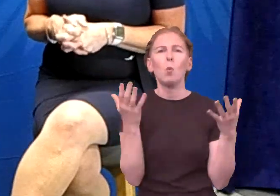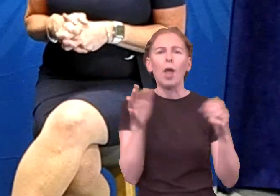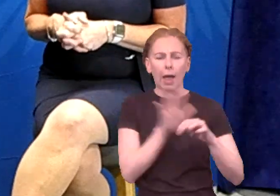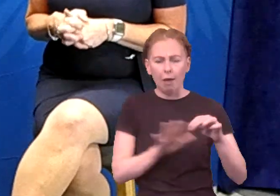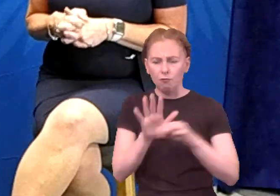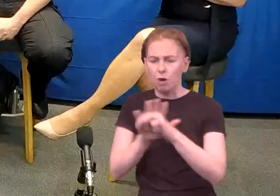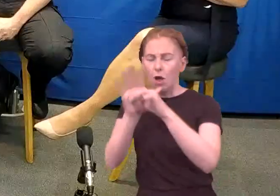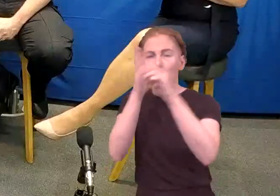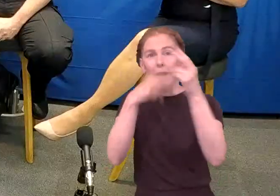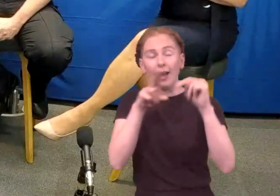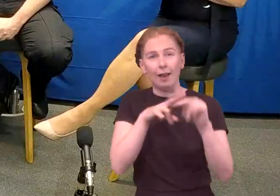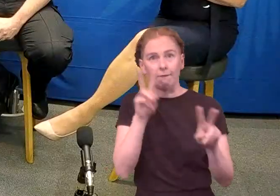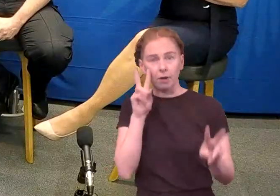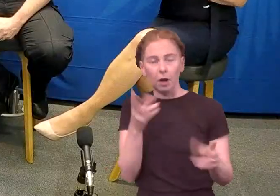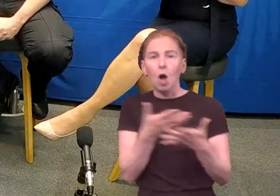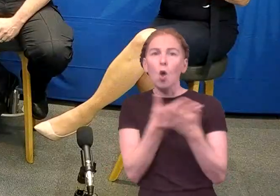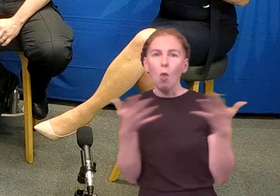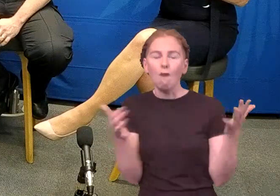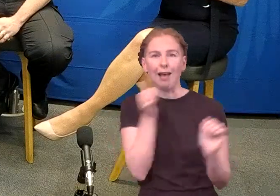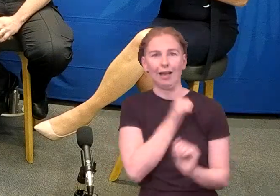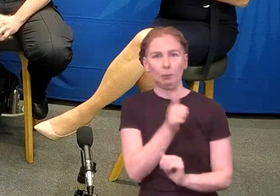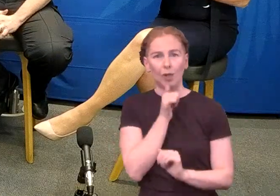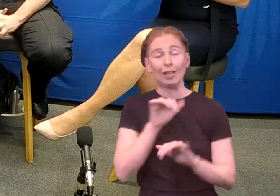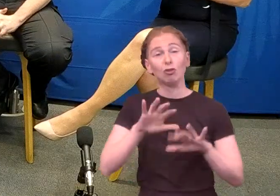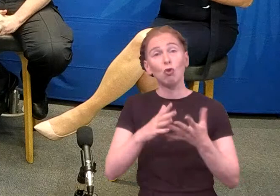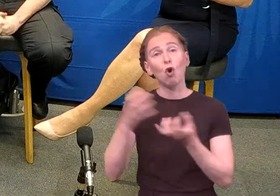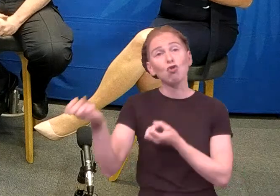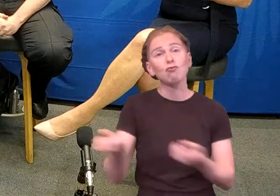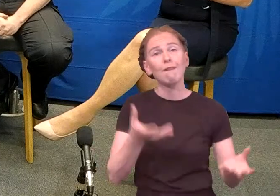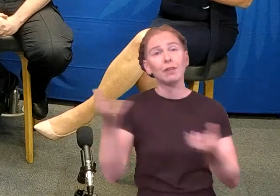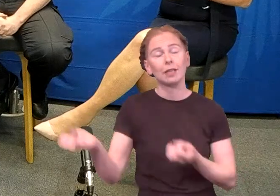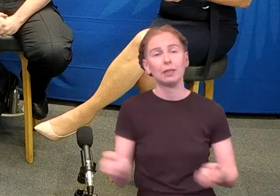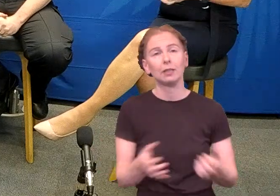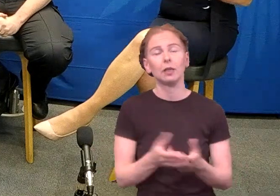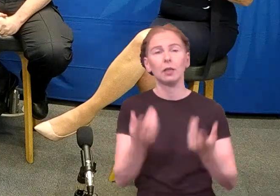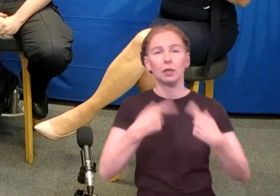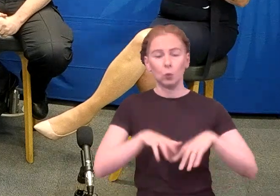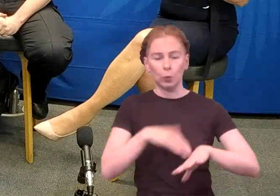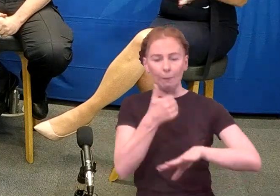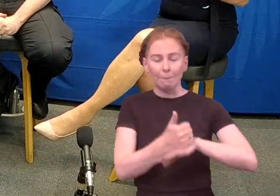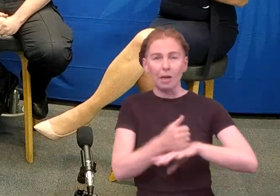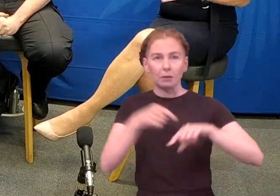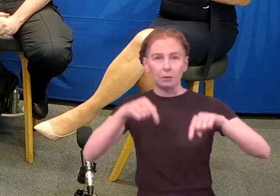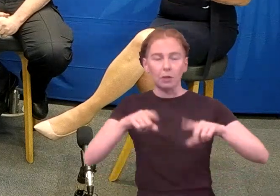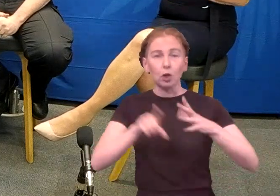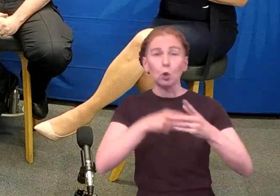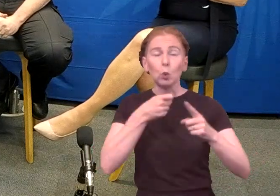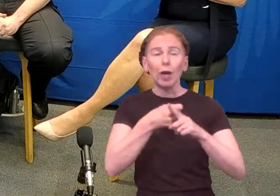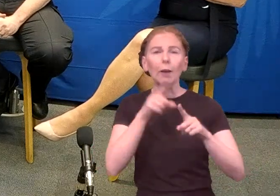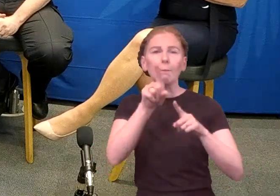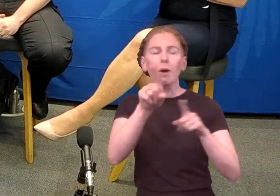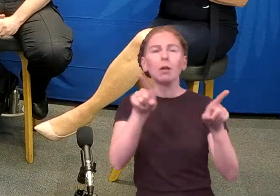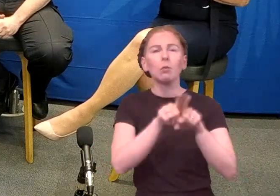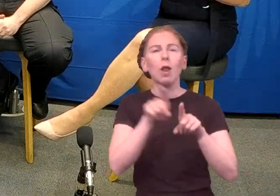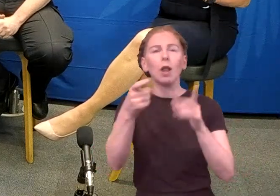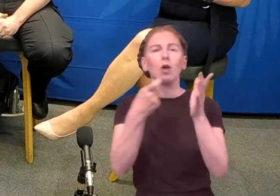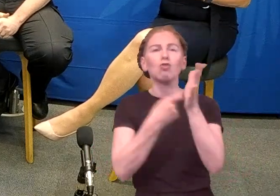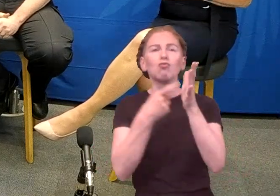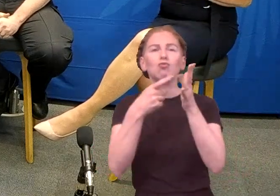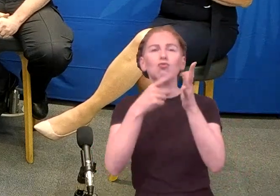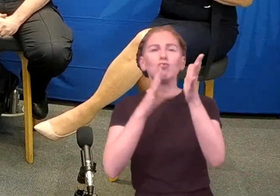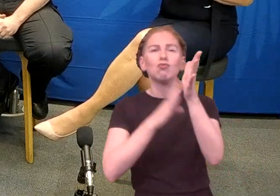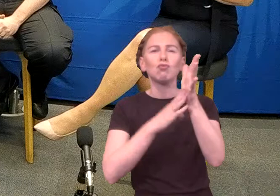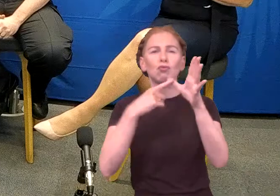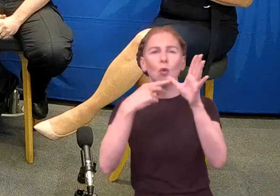trafficking. We're based not only in the UK but also out in Romania, so I'm looking at source and destination countries, because what we're